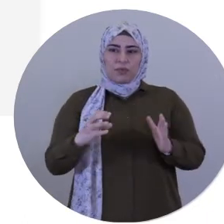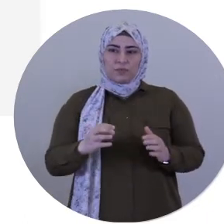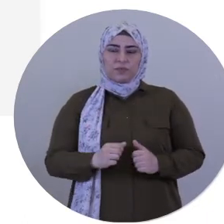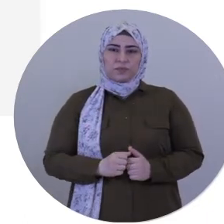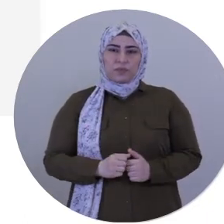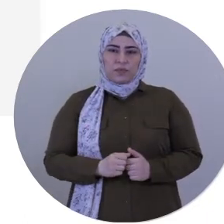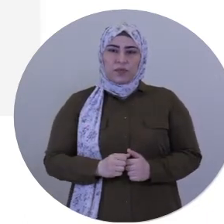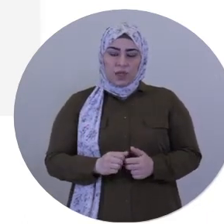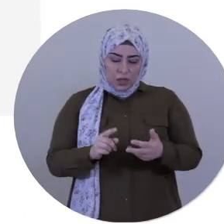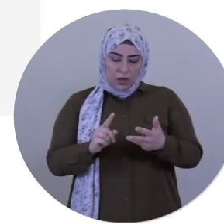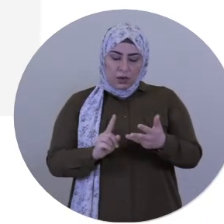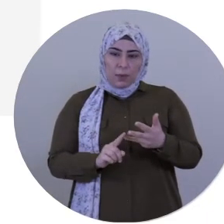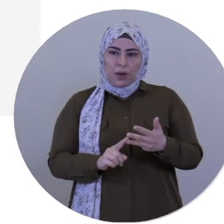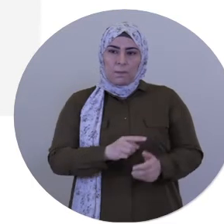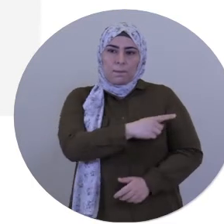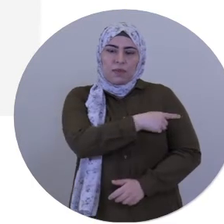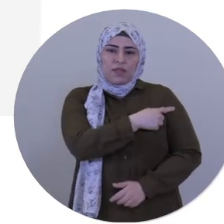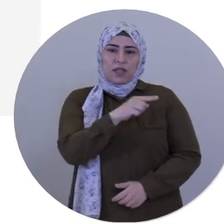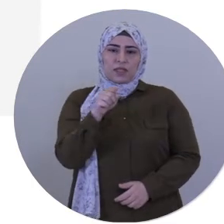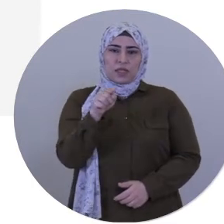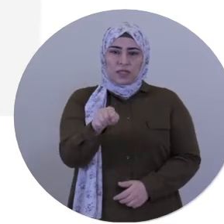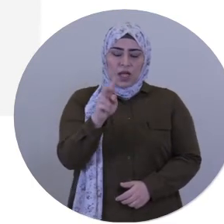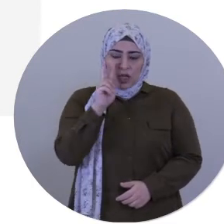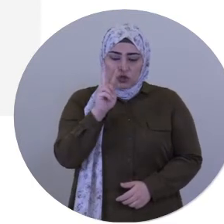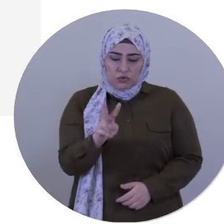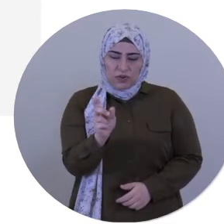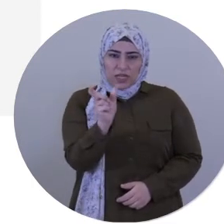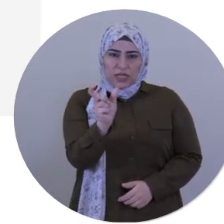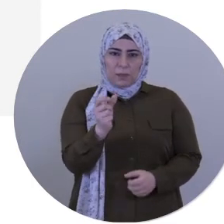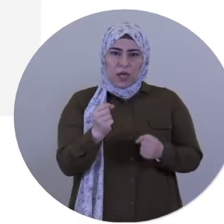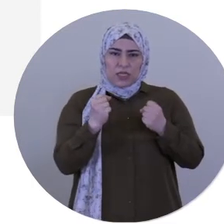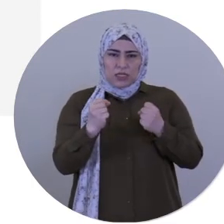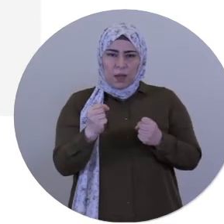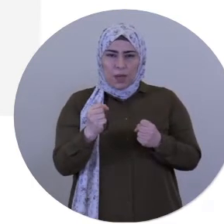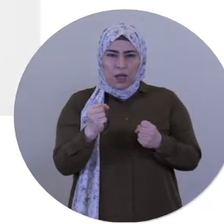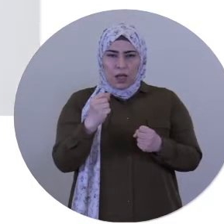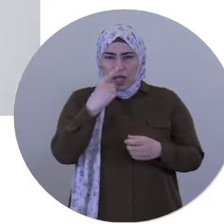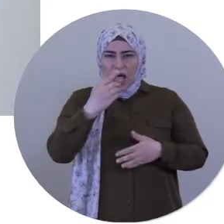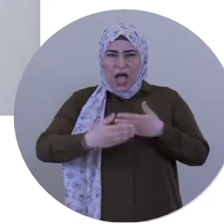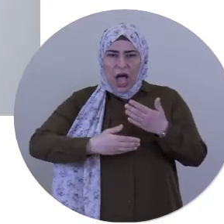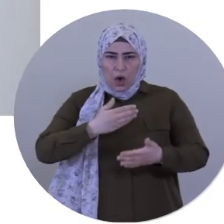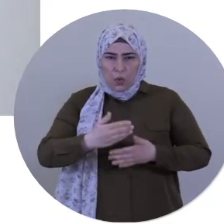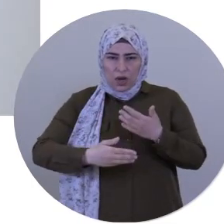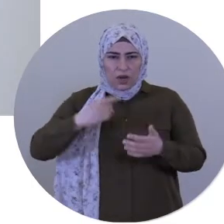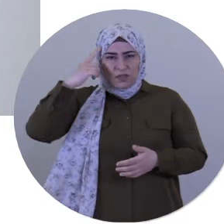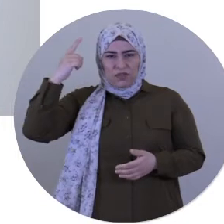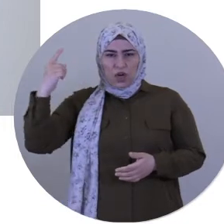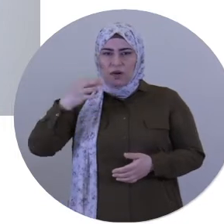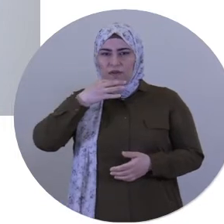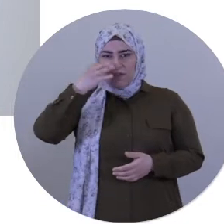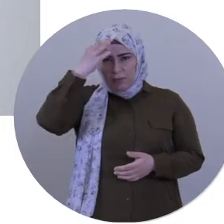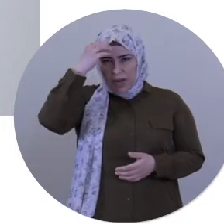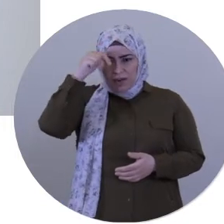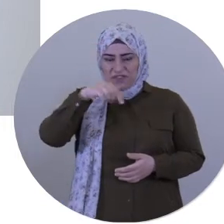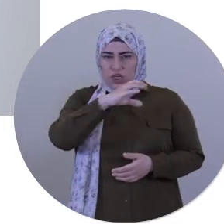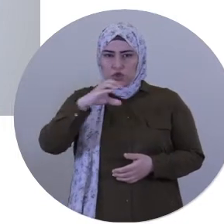the meaning in the paragraph. Go back and reread after you answer the questions. So as we said,